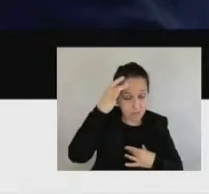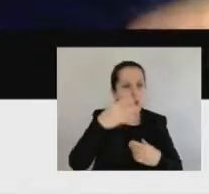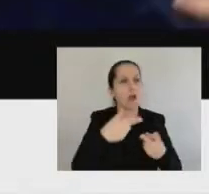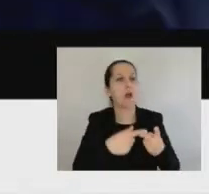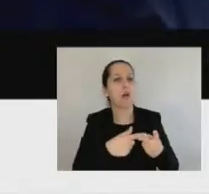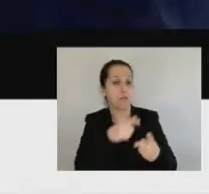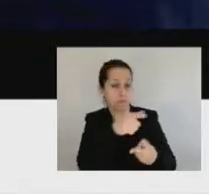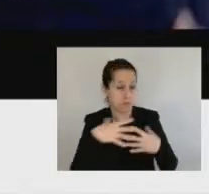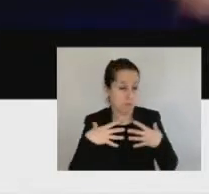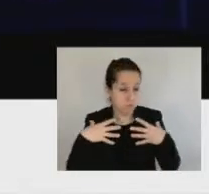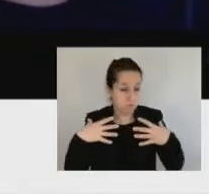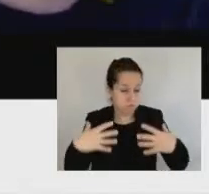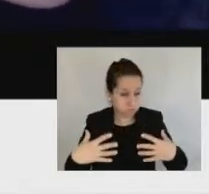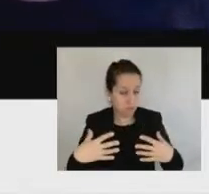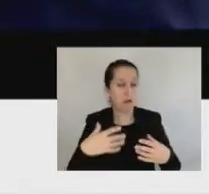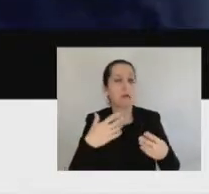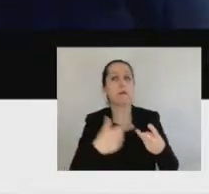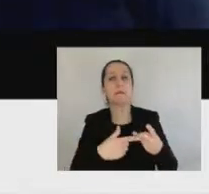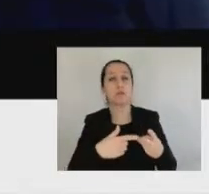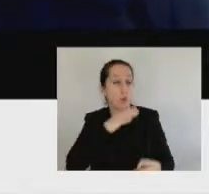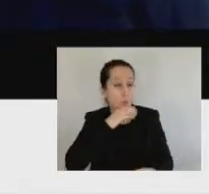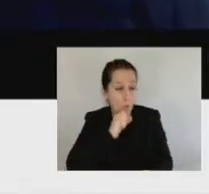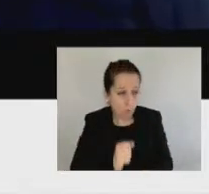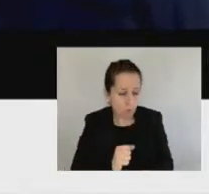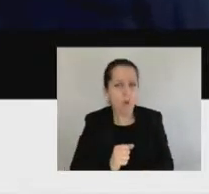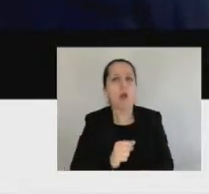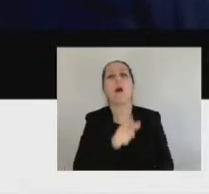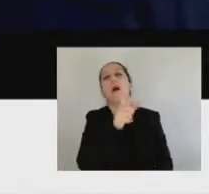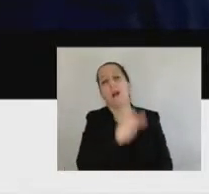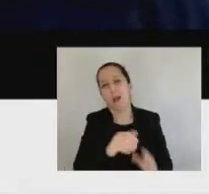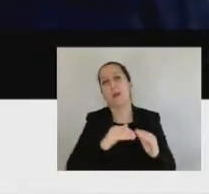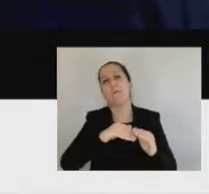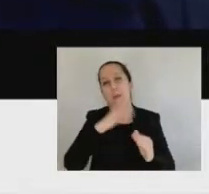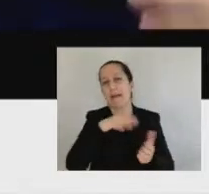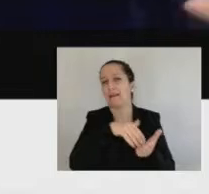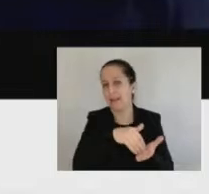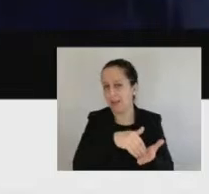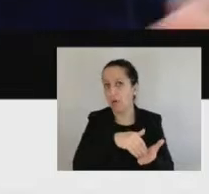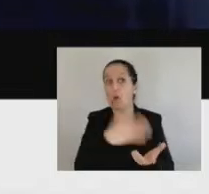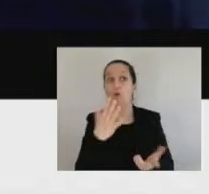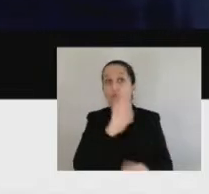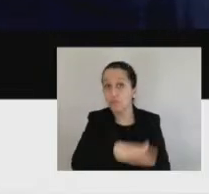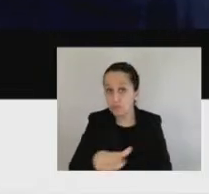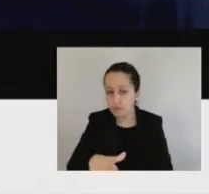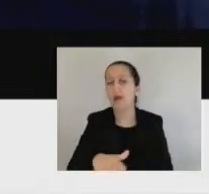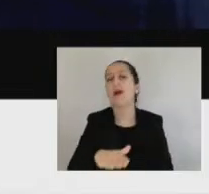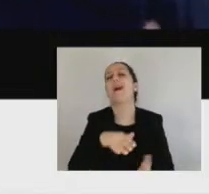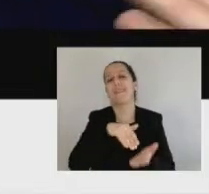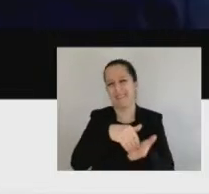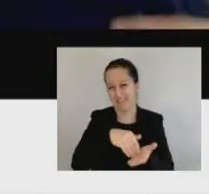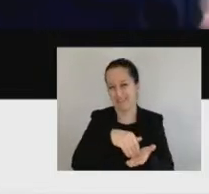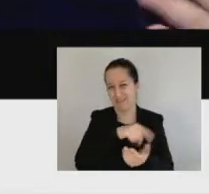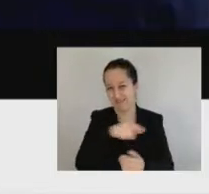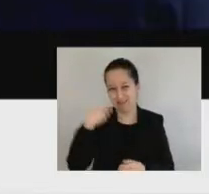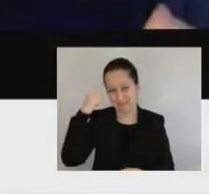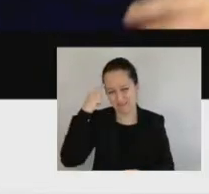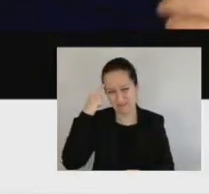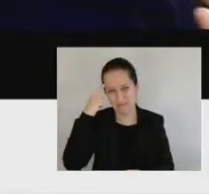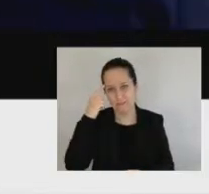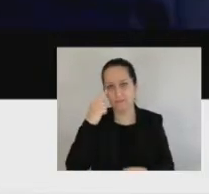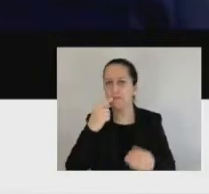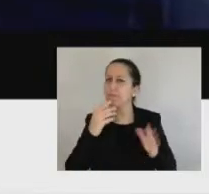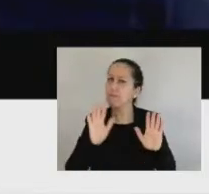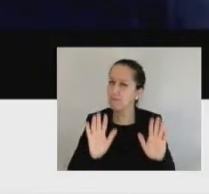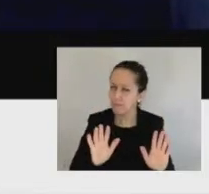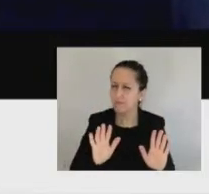having to do with non-communicable chronic diseases, elderly persons, communicability,